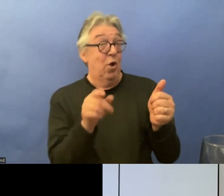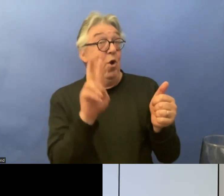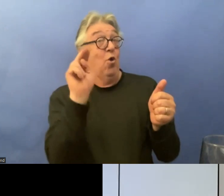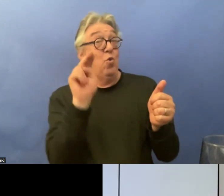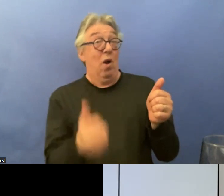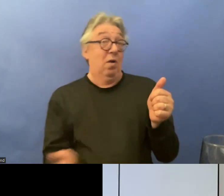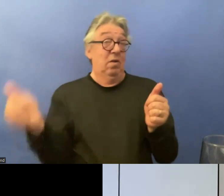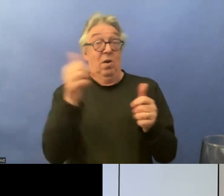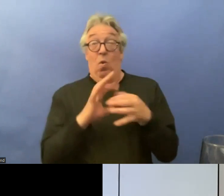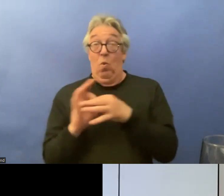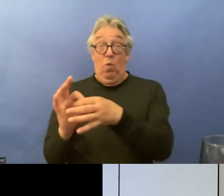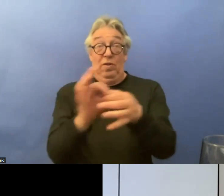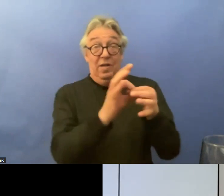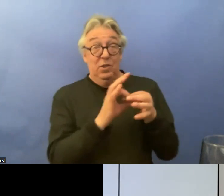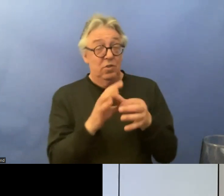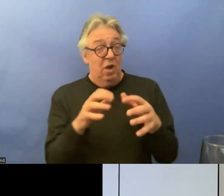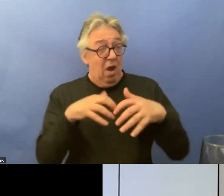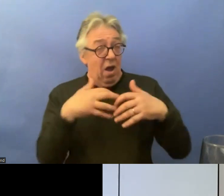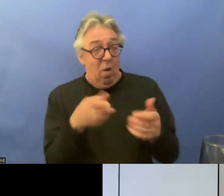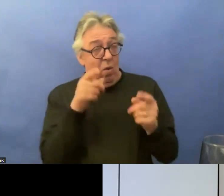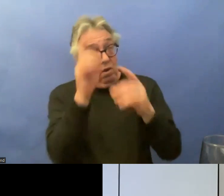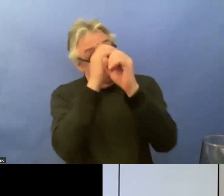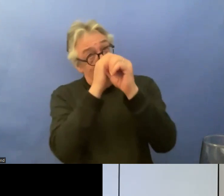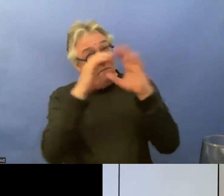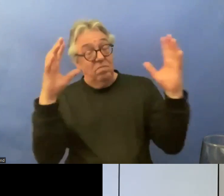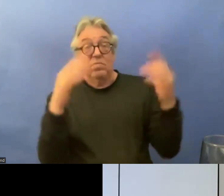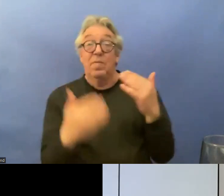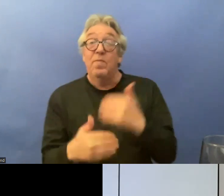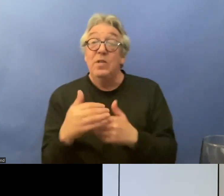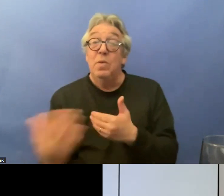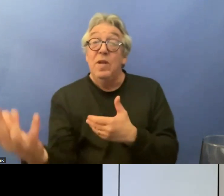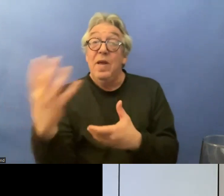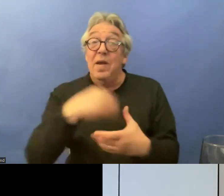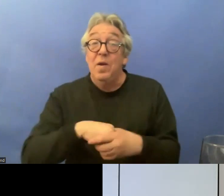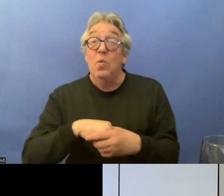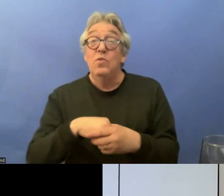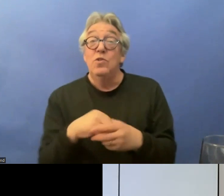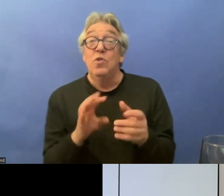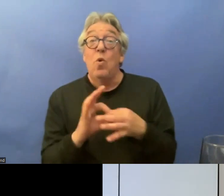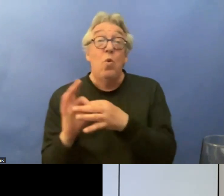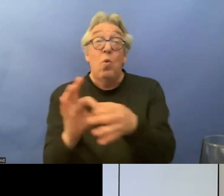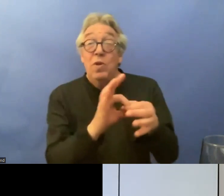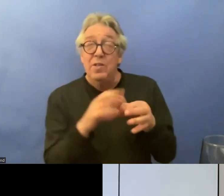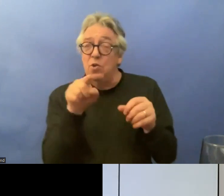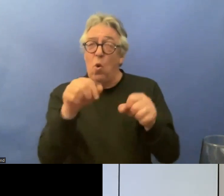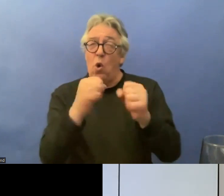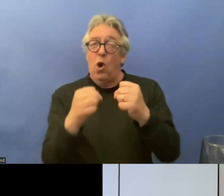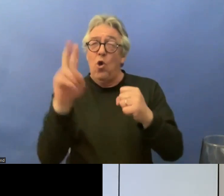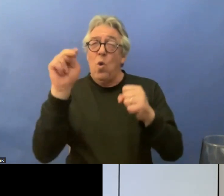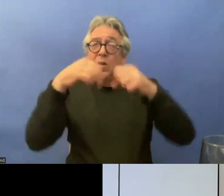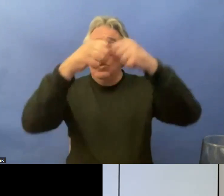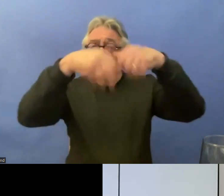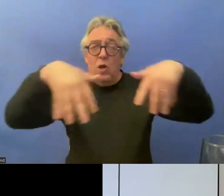disability coordination, disability inclusion coordination within its work and structure. So